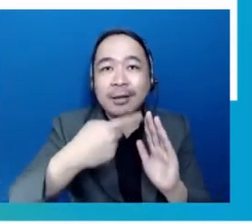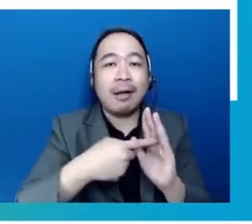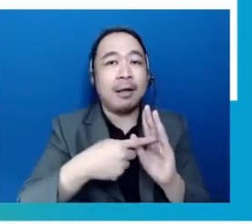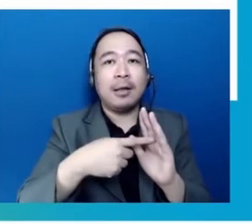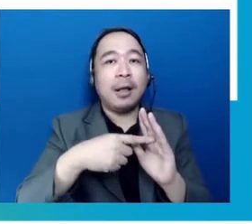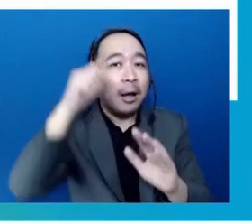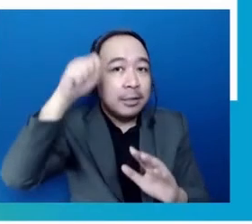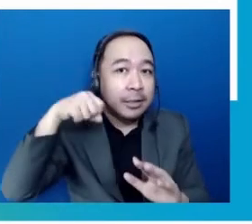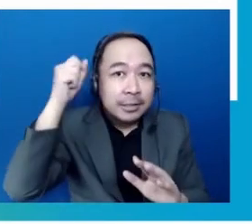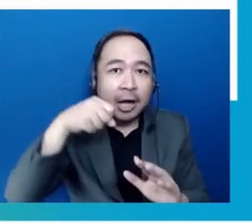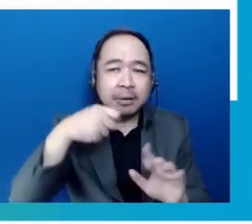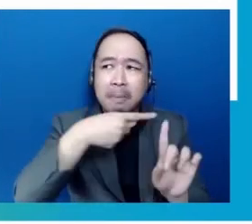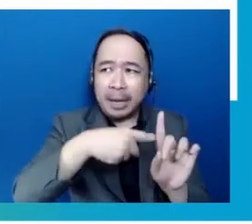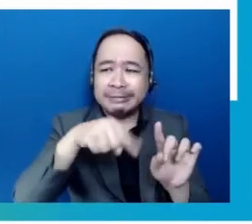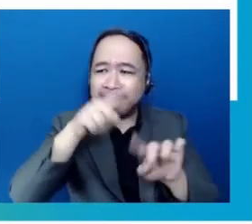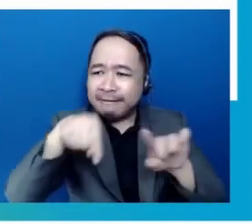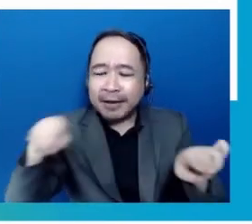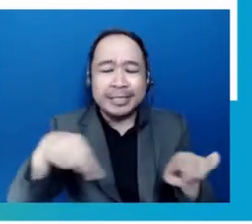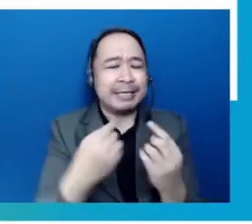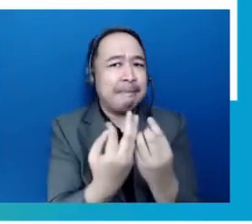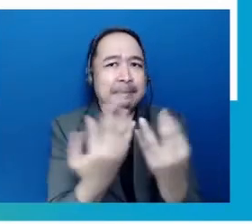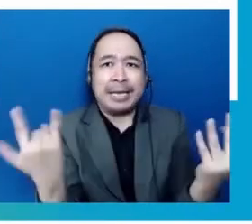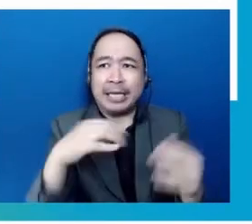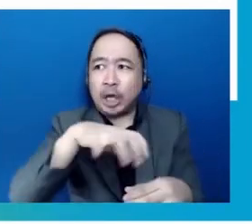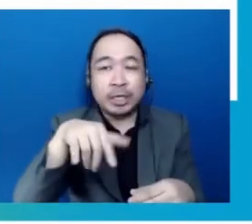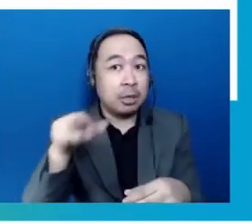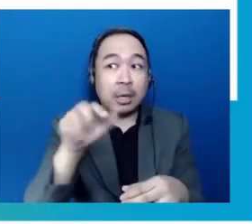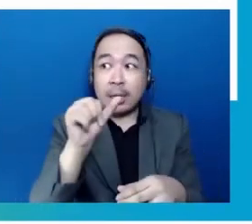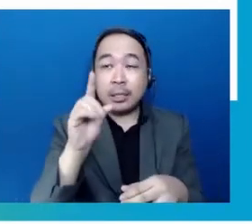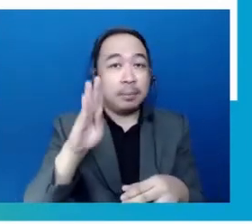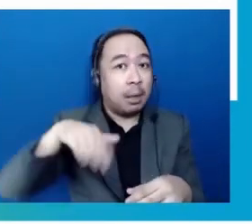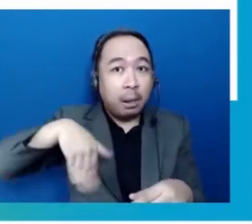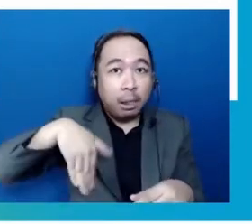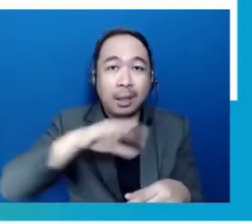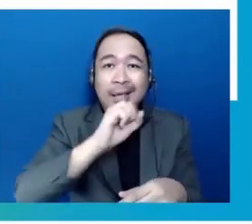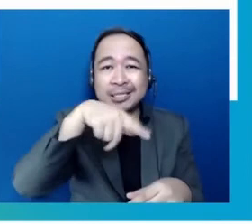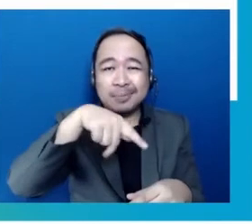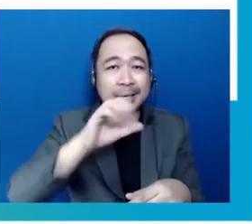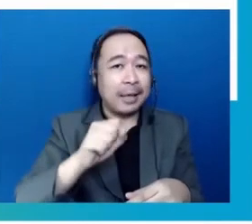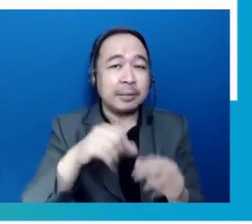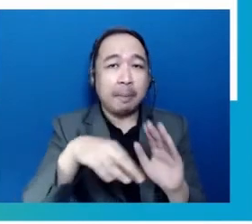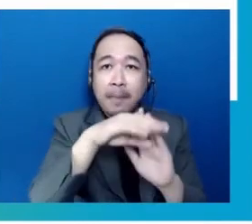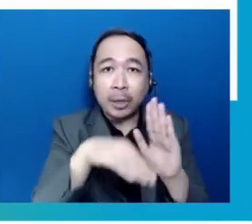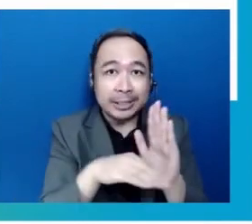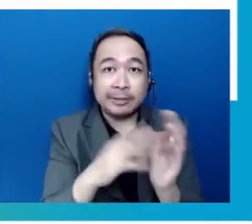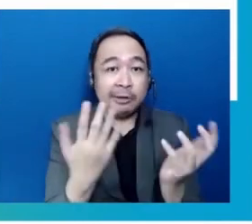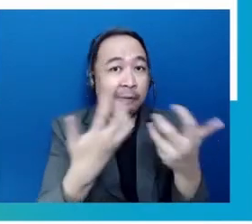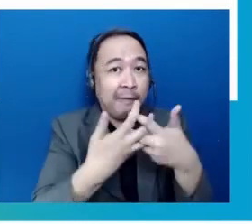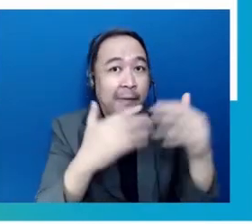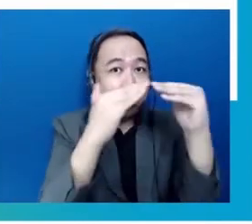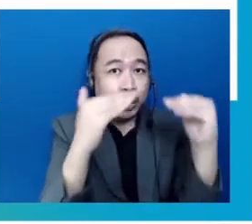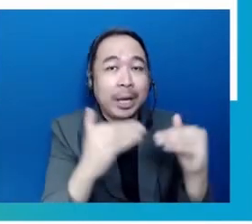ADB commit to upholding its own SPS policy until CSS reaches equivalency after due